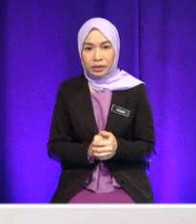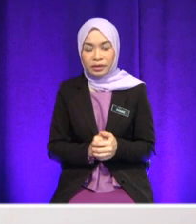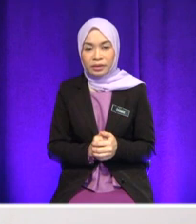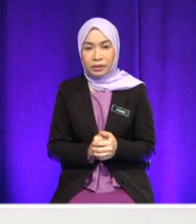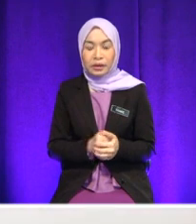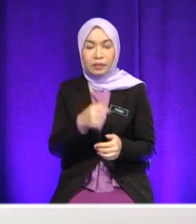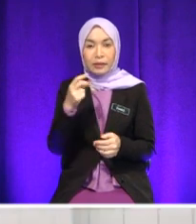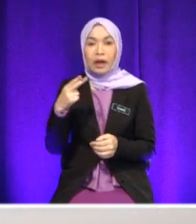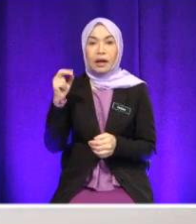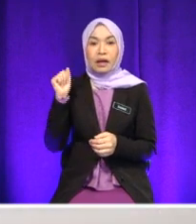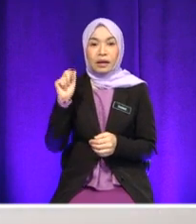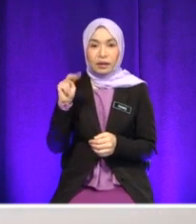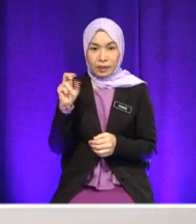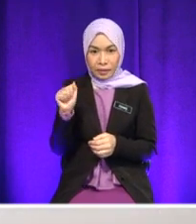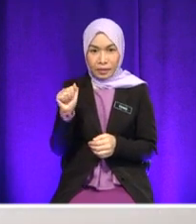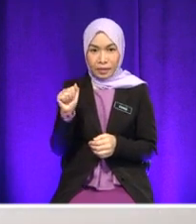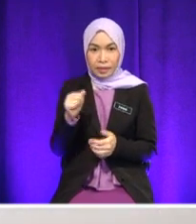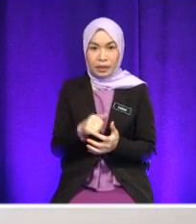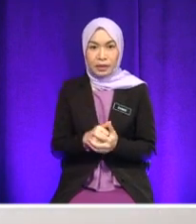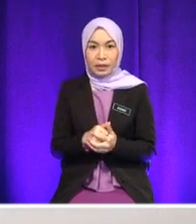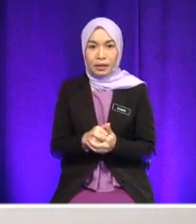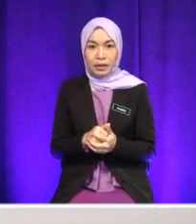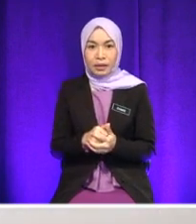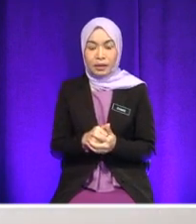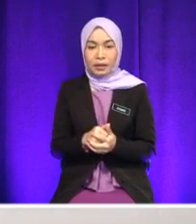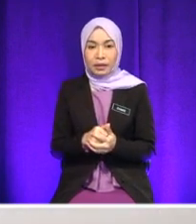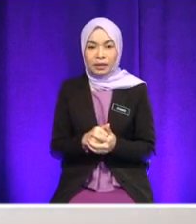more customers. Do you agree with me, Fulian?